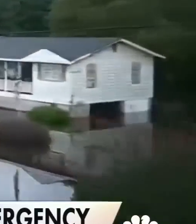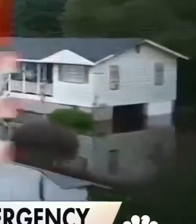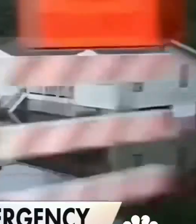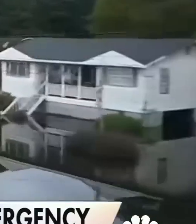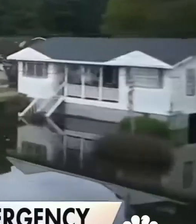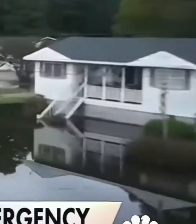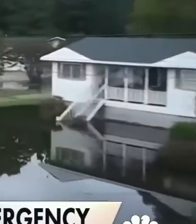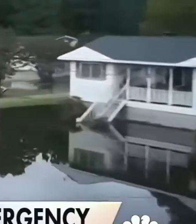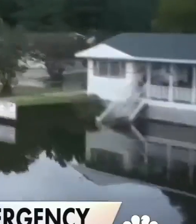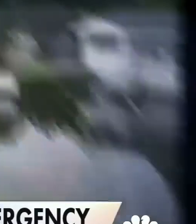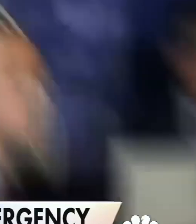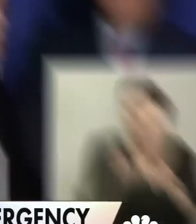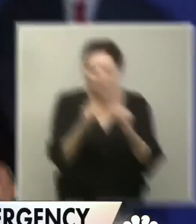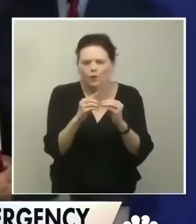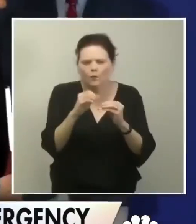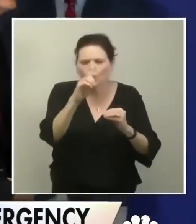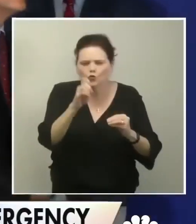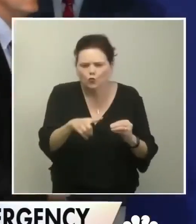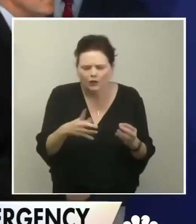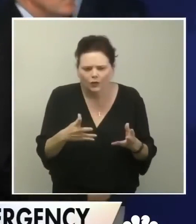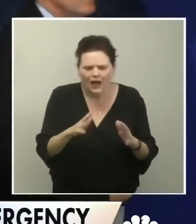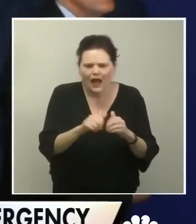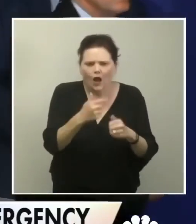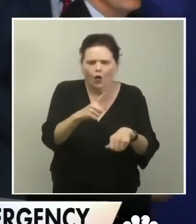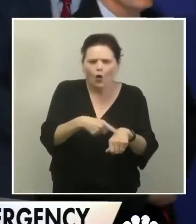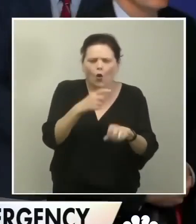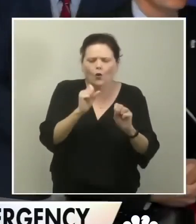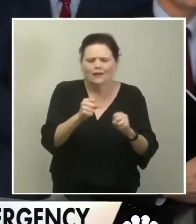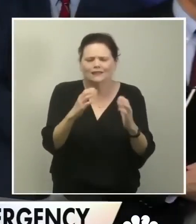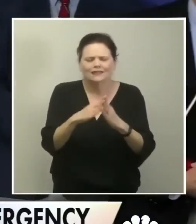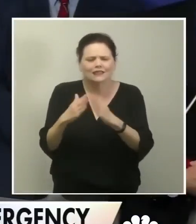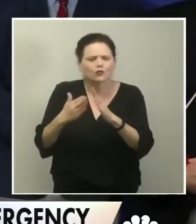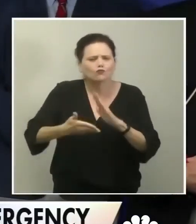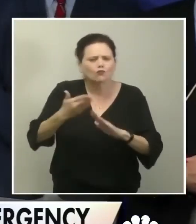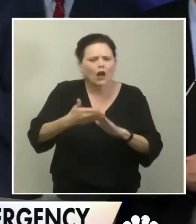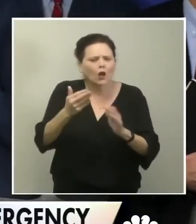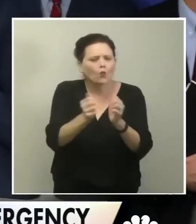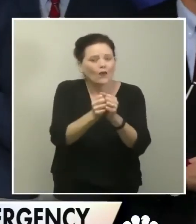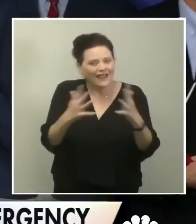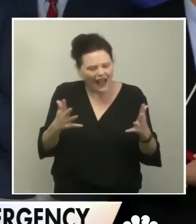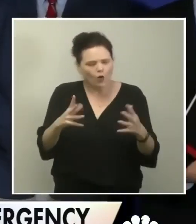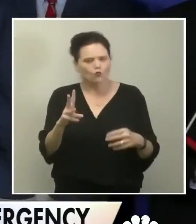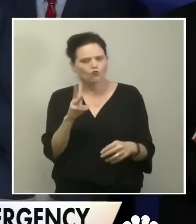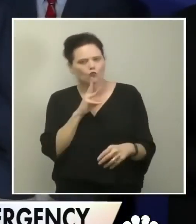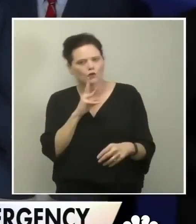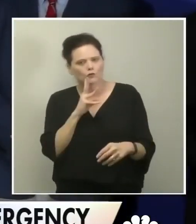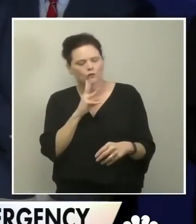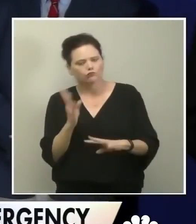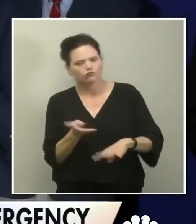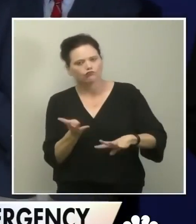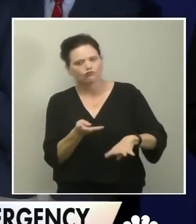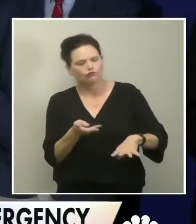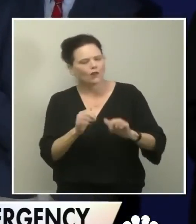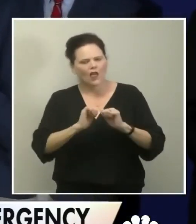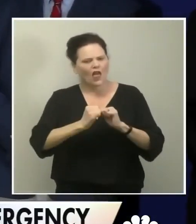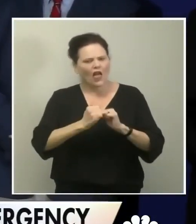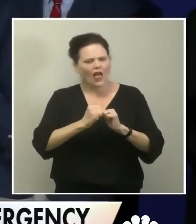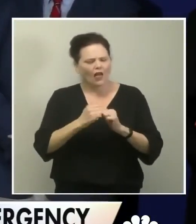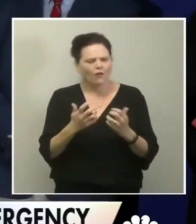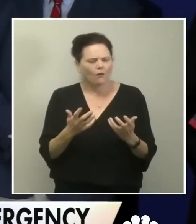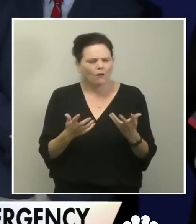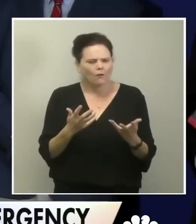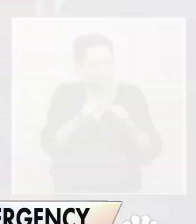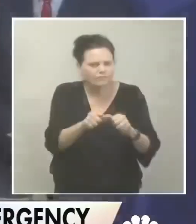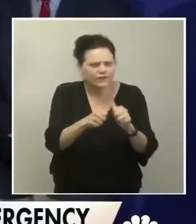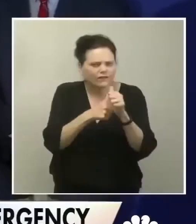people in and around jackson how long can the city operate without running water distributing water the way you're planning to do i mean this